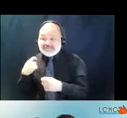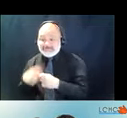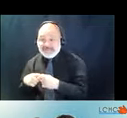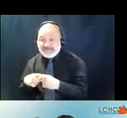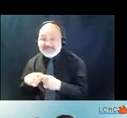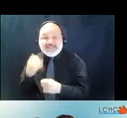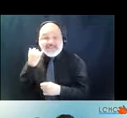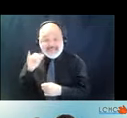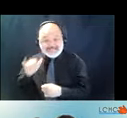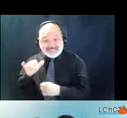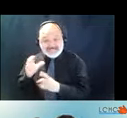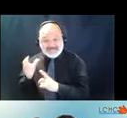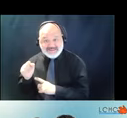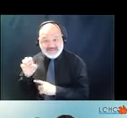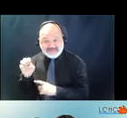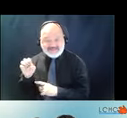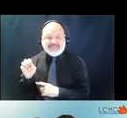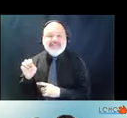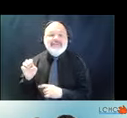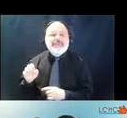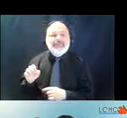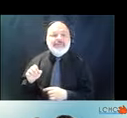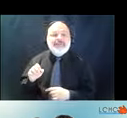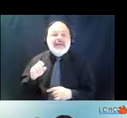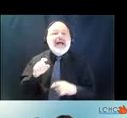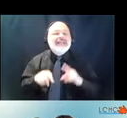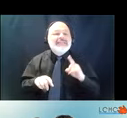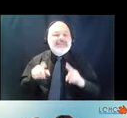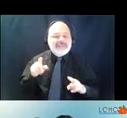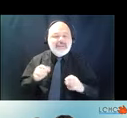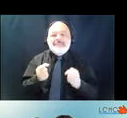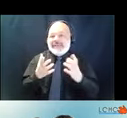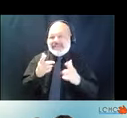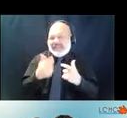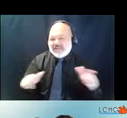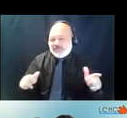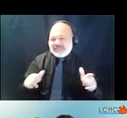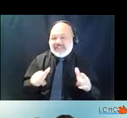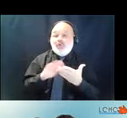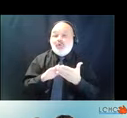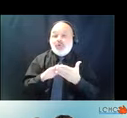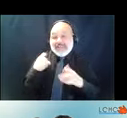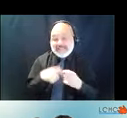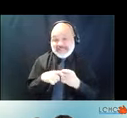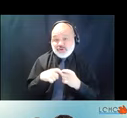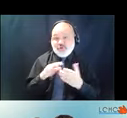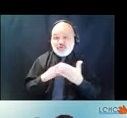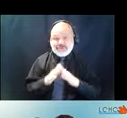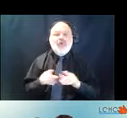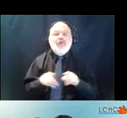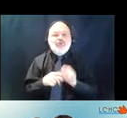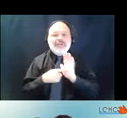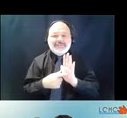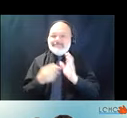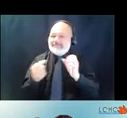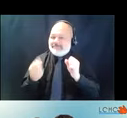case as a alternate primary language, the Latino community also is representative of